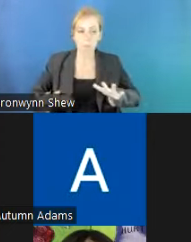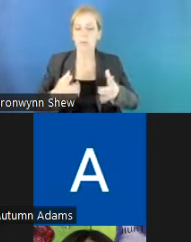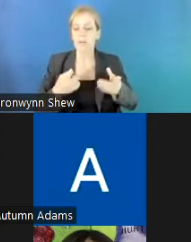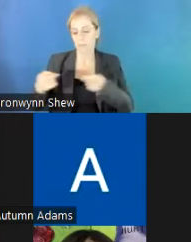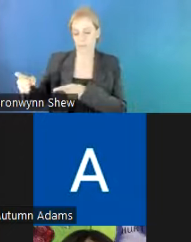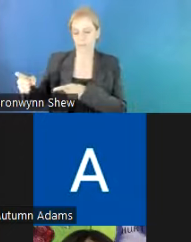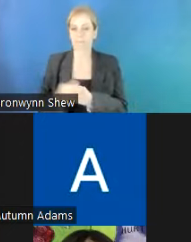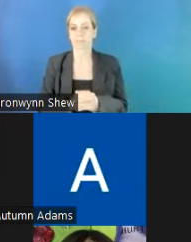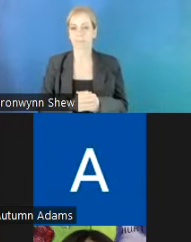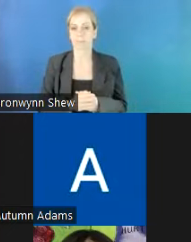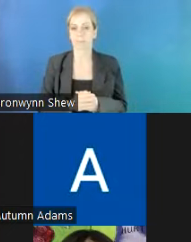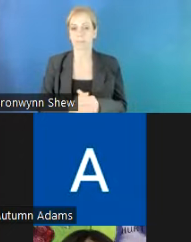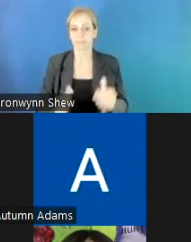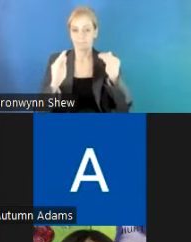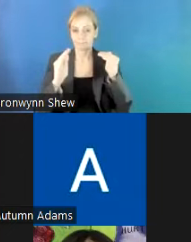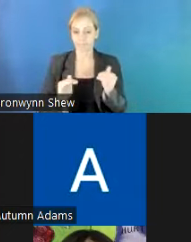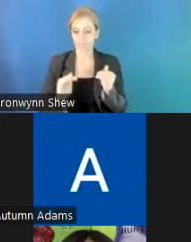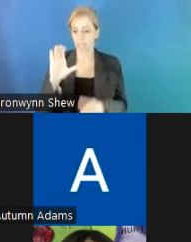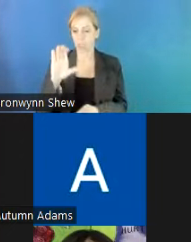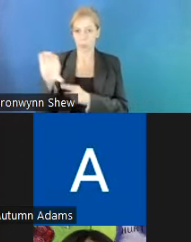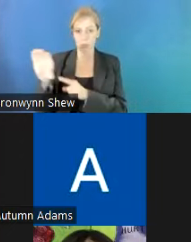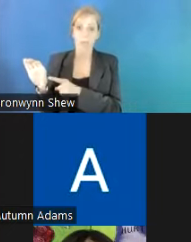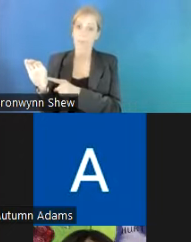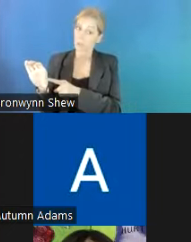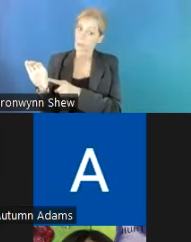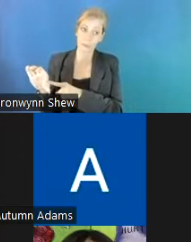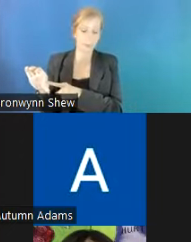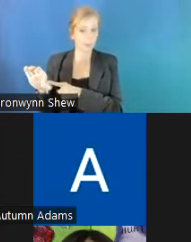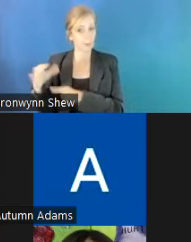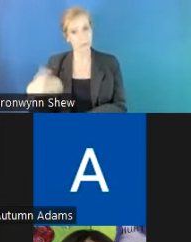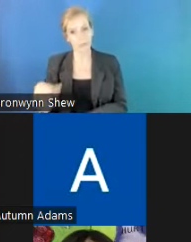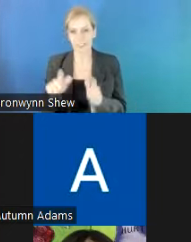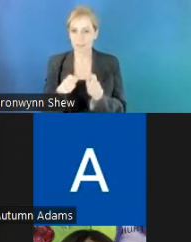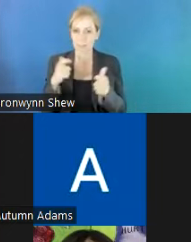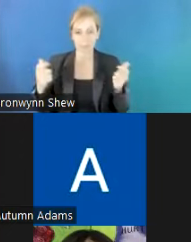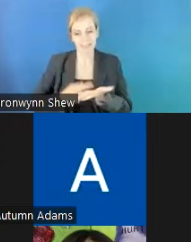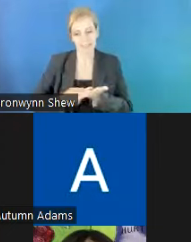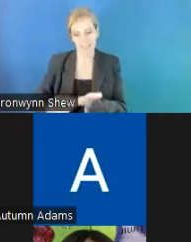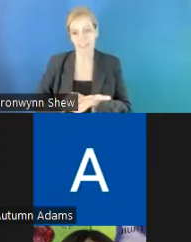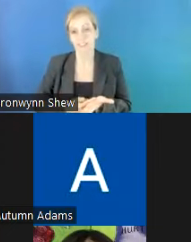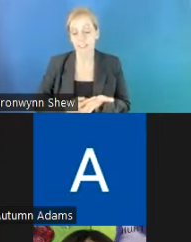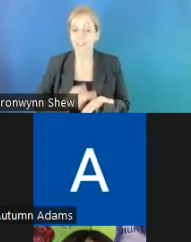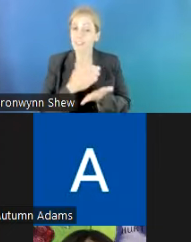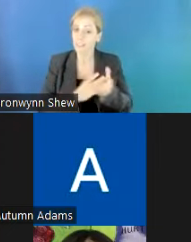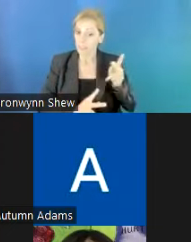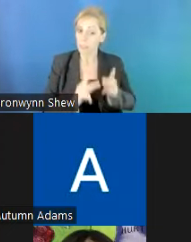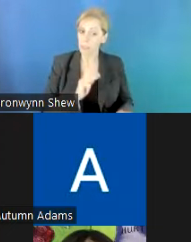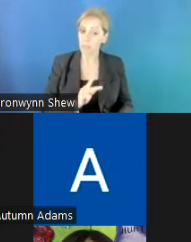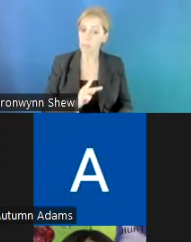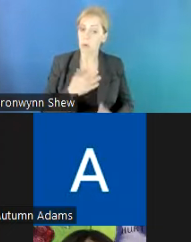That's a big discussion. Closed captioning. I know some people prefer closed captioning because it's